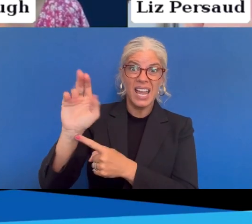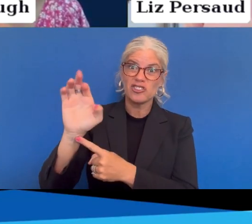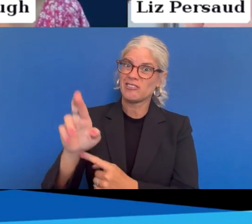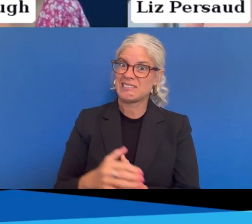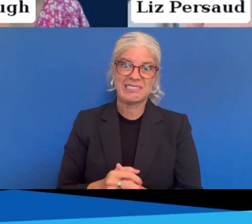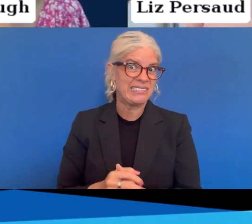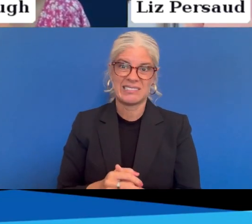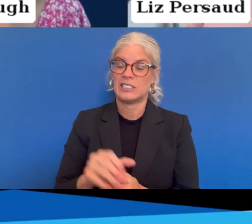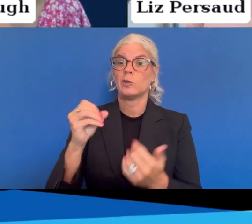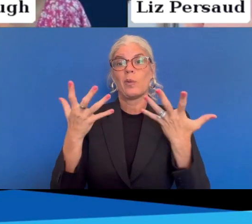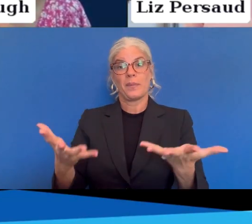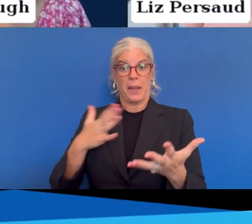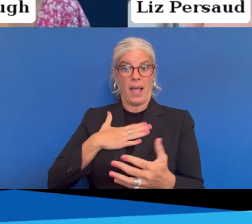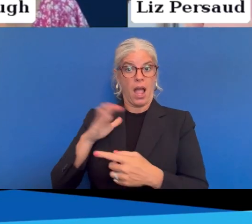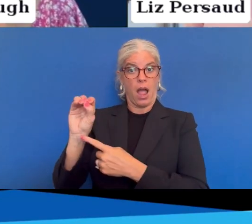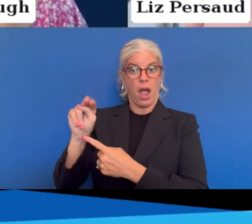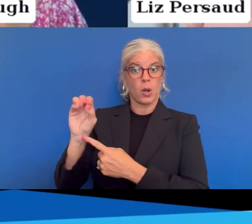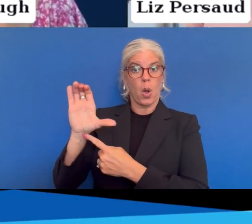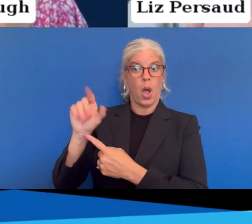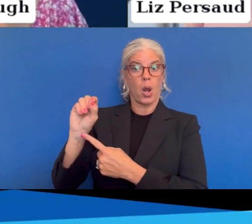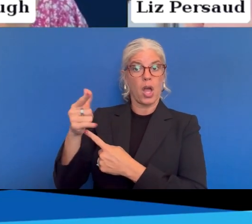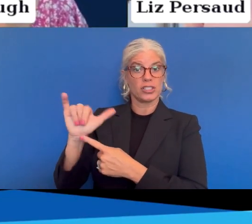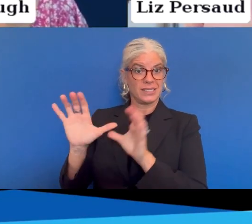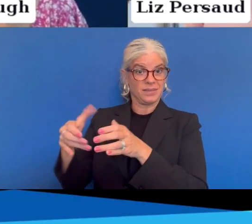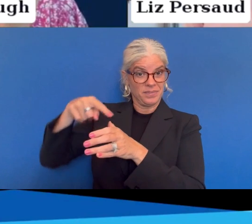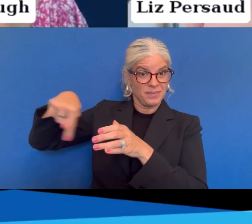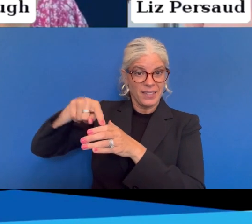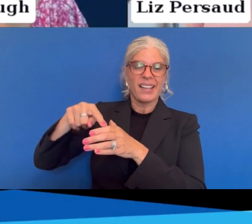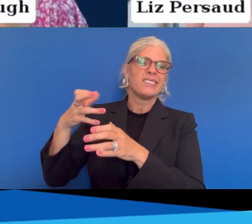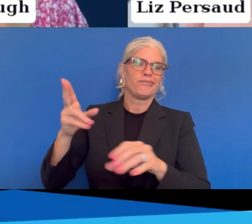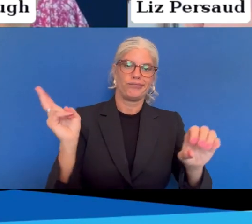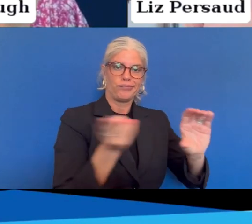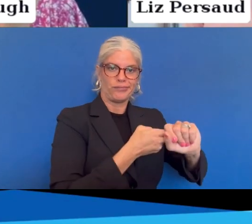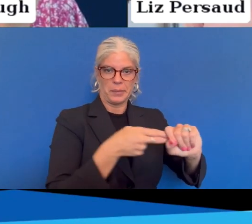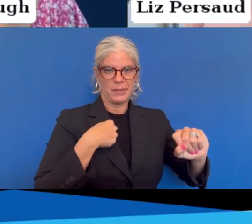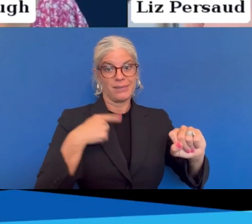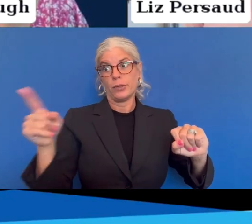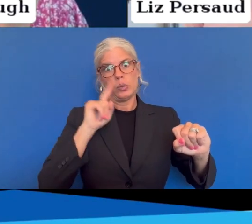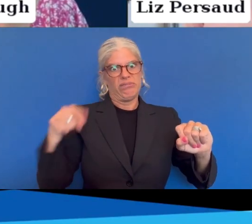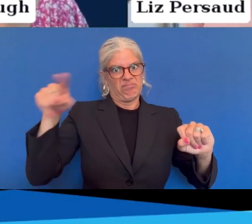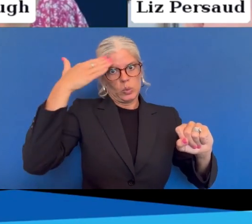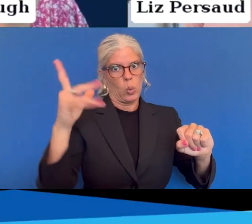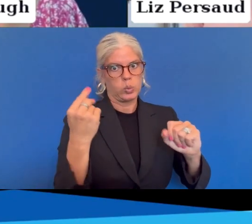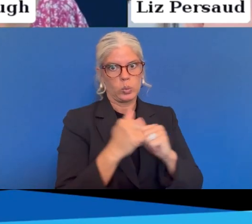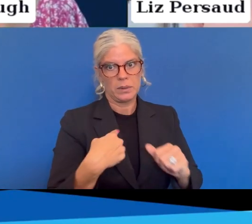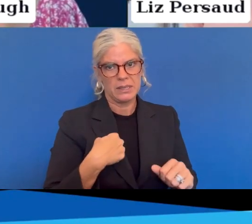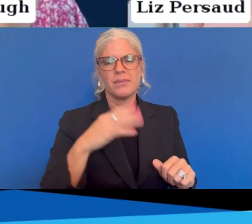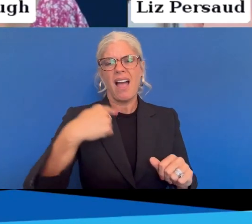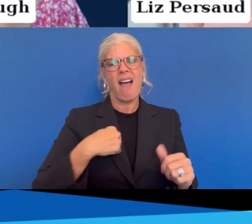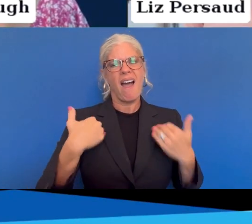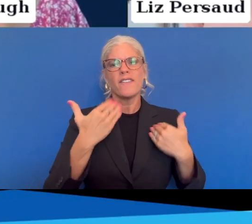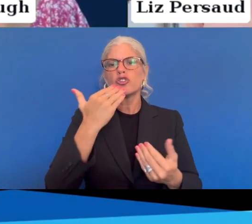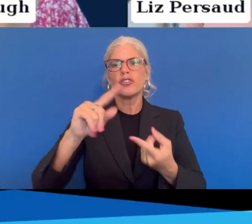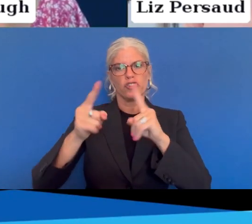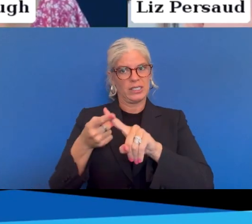basically admitted they didn't know what to do with me. I have a very good friend that has SMA, and she is a cancer survivor as